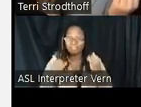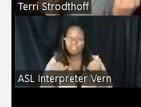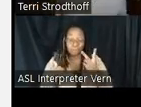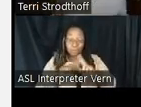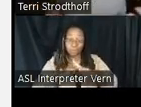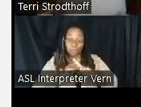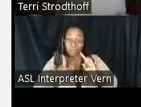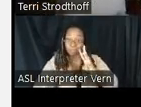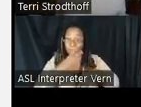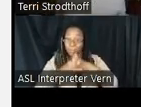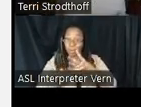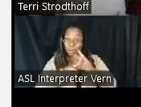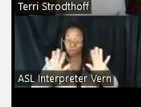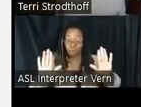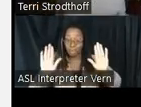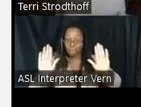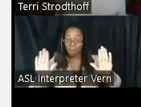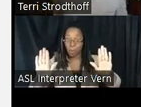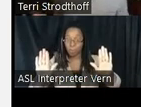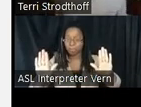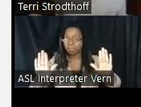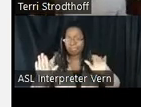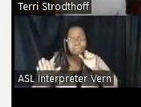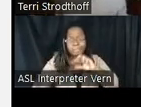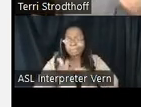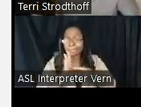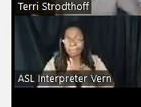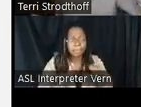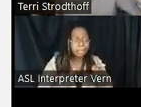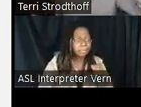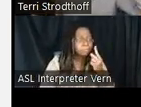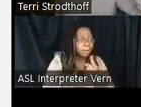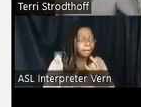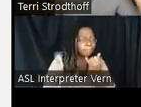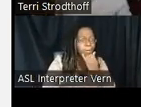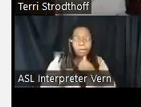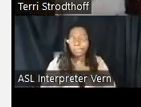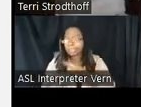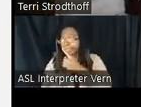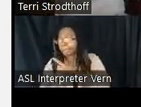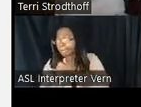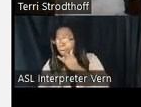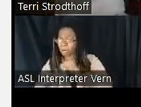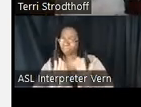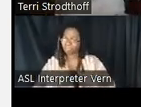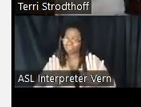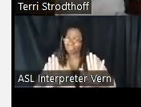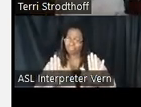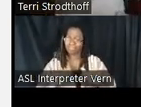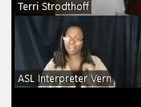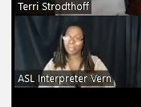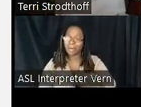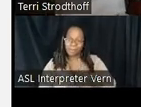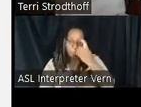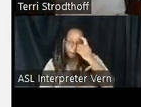worlds that are neither one of them right or wrong, neither one of them good or bad. It's our genius, our little thriving genius brain making